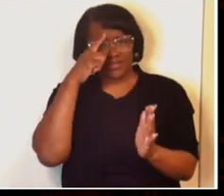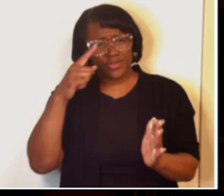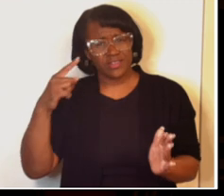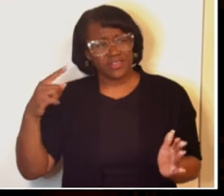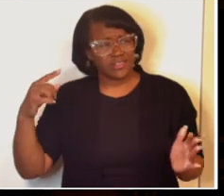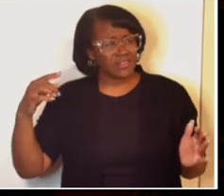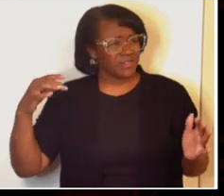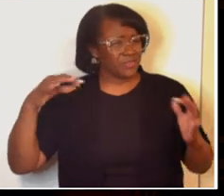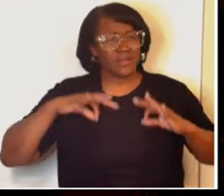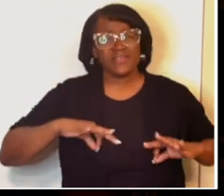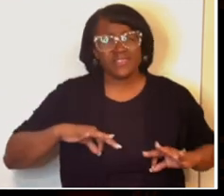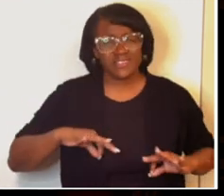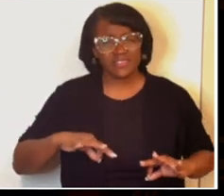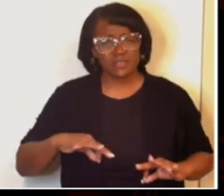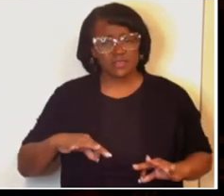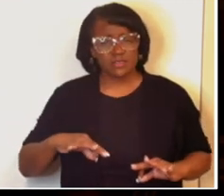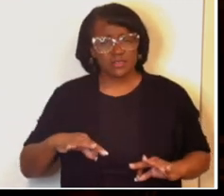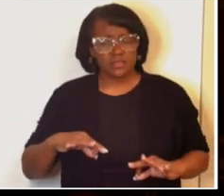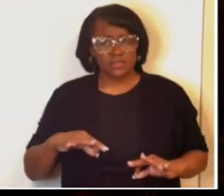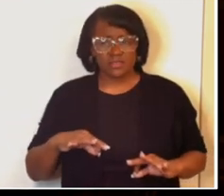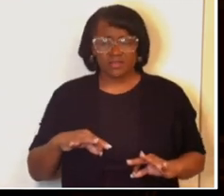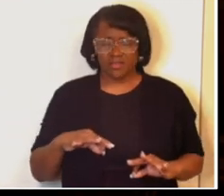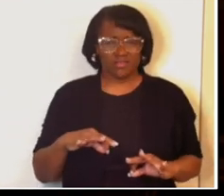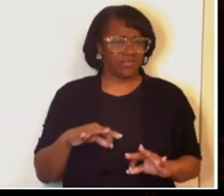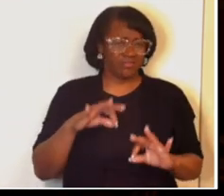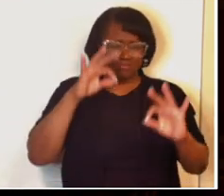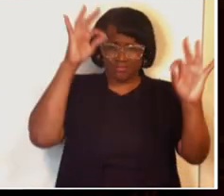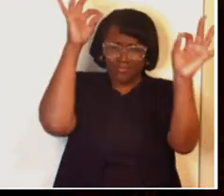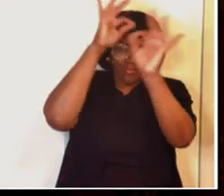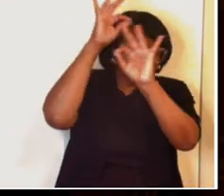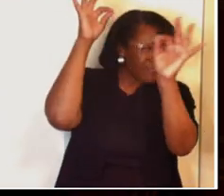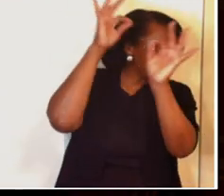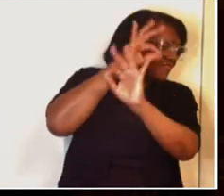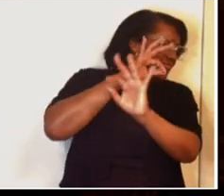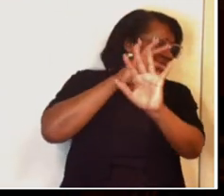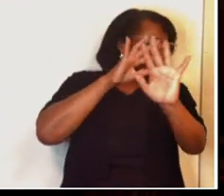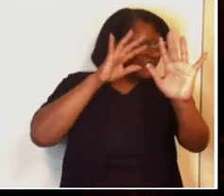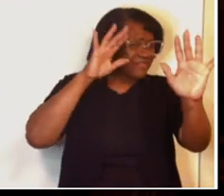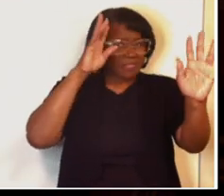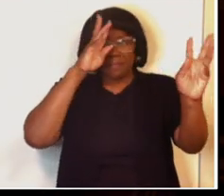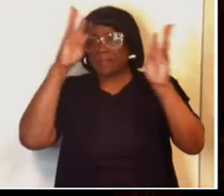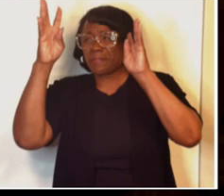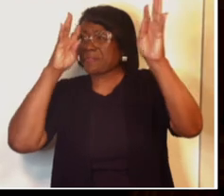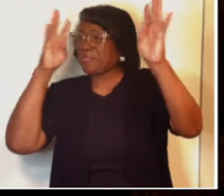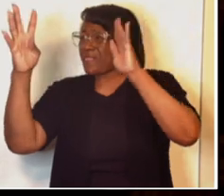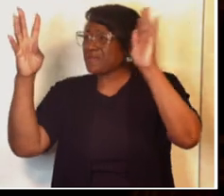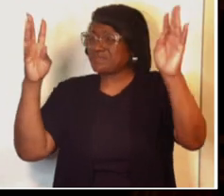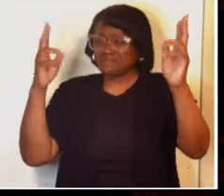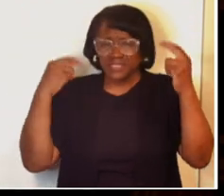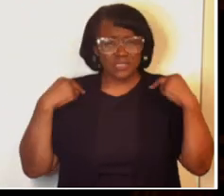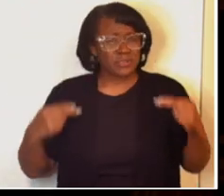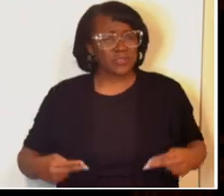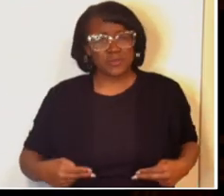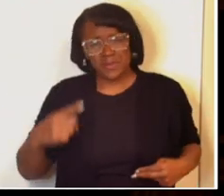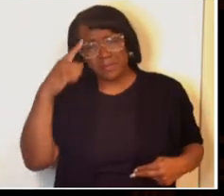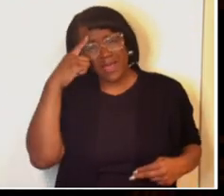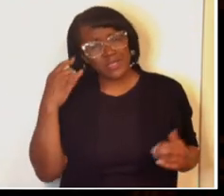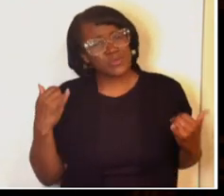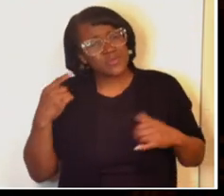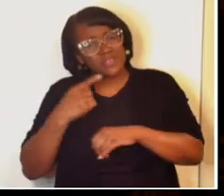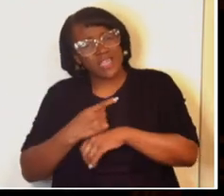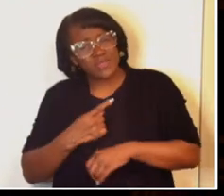Ignorant thoughts are conjured in a human mind today to say, pull yourself